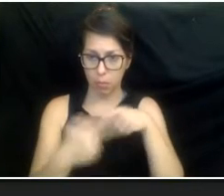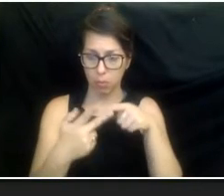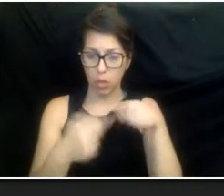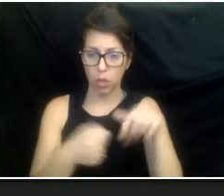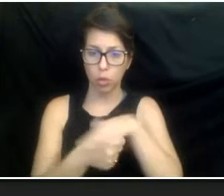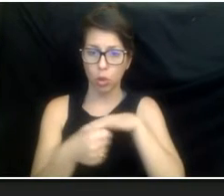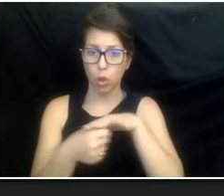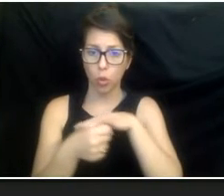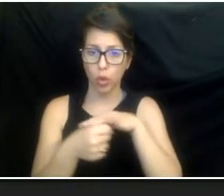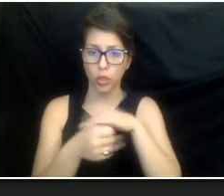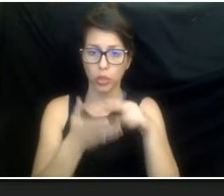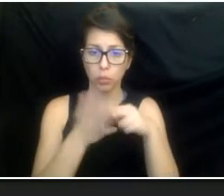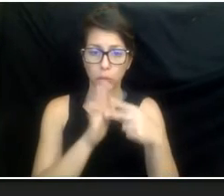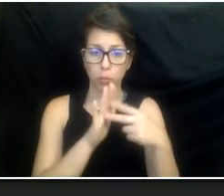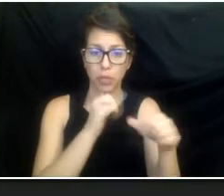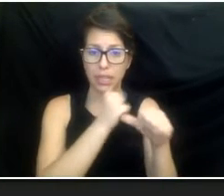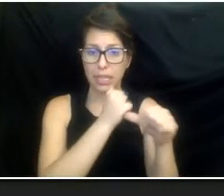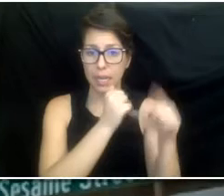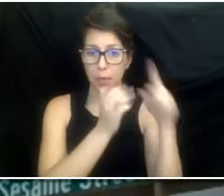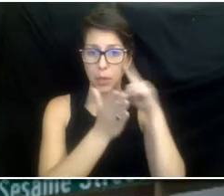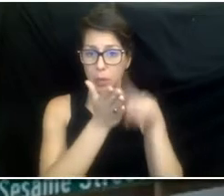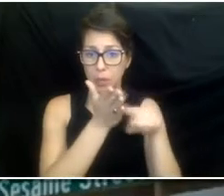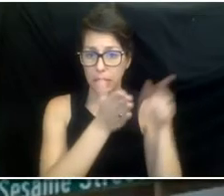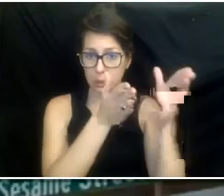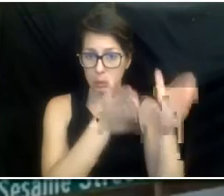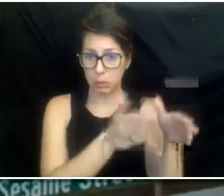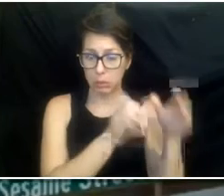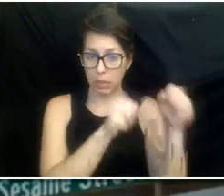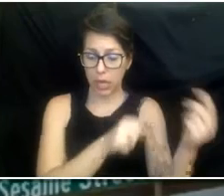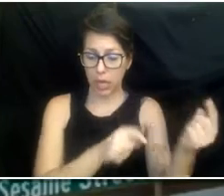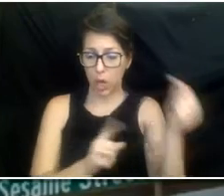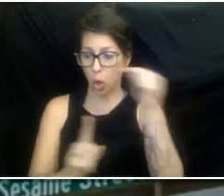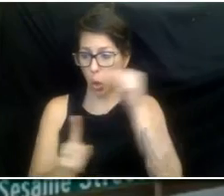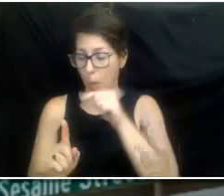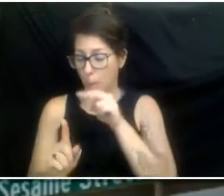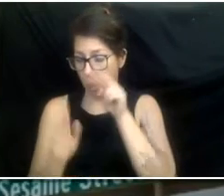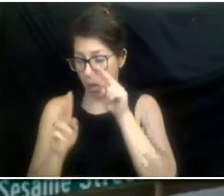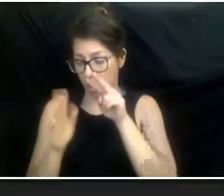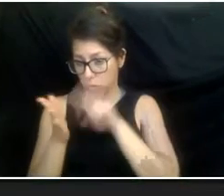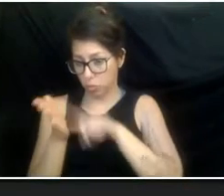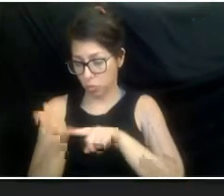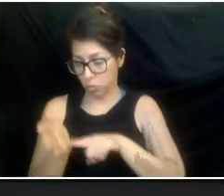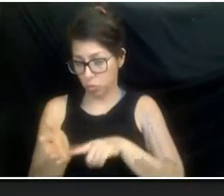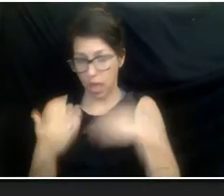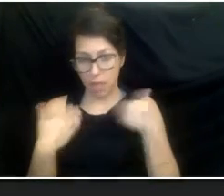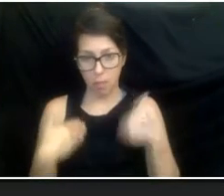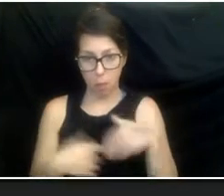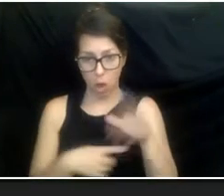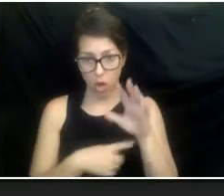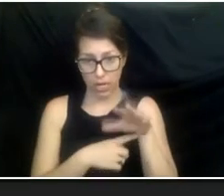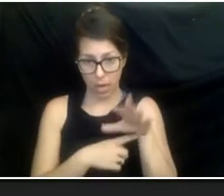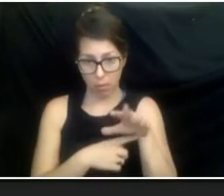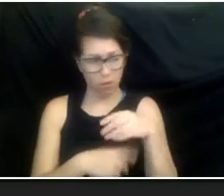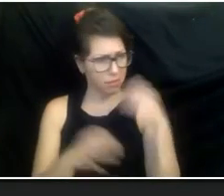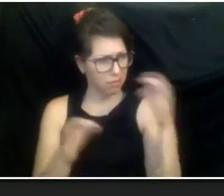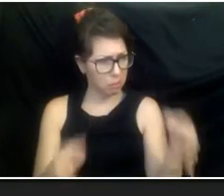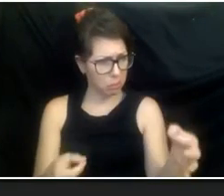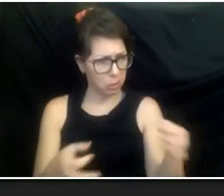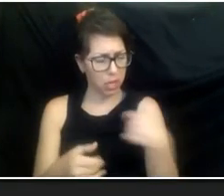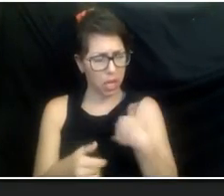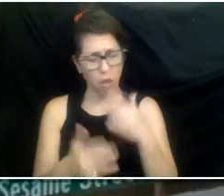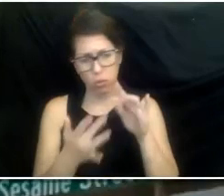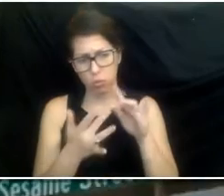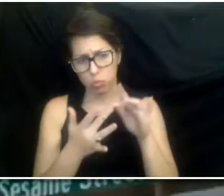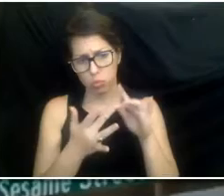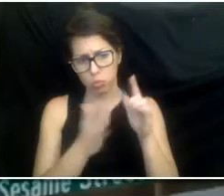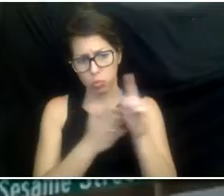and and get the information thank you very much and there are a few others in my written testimony as well I think um